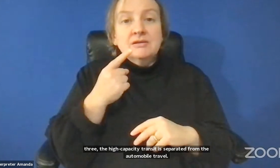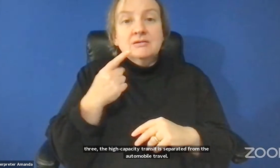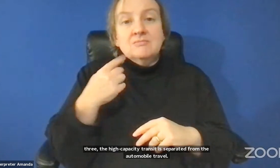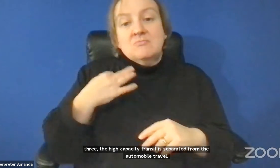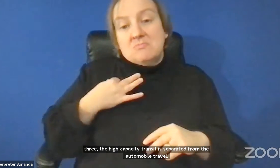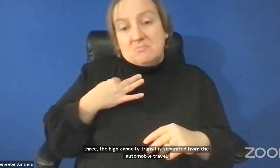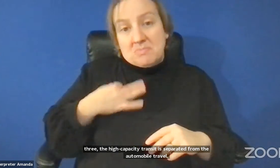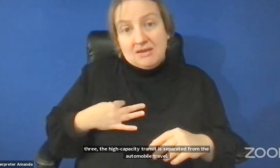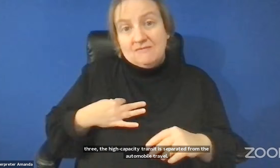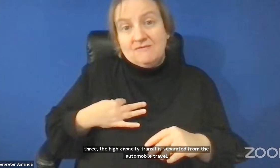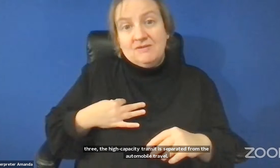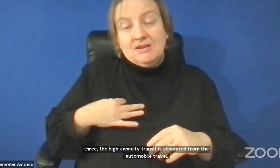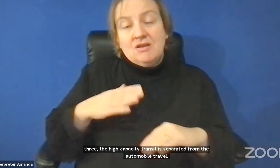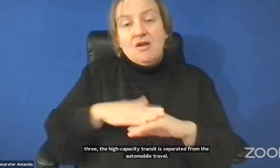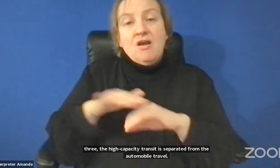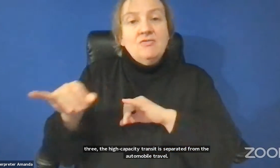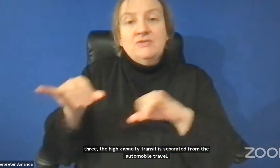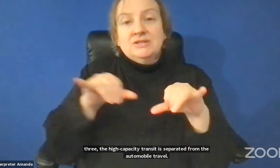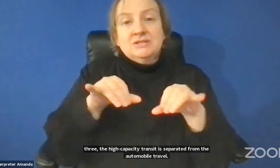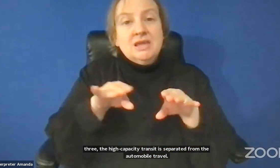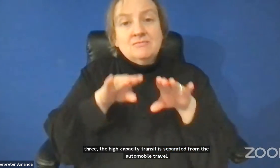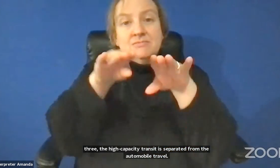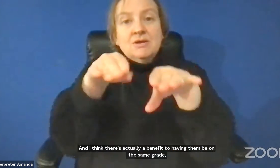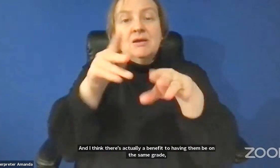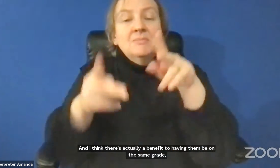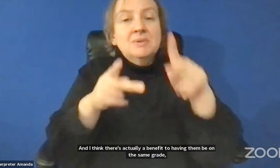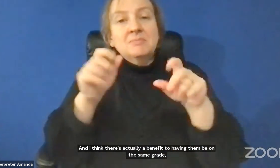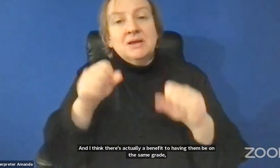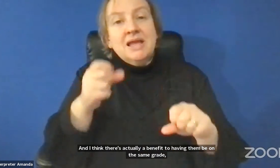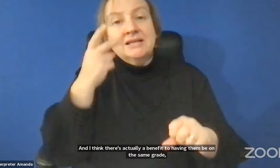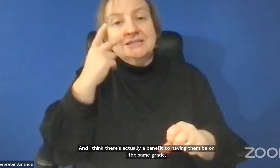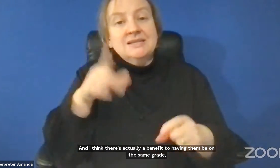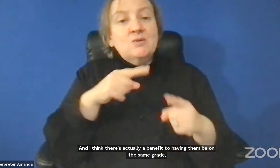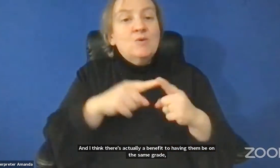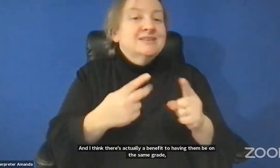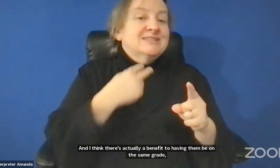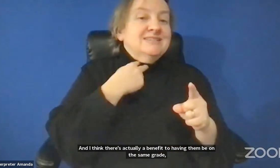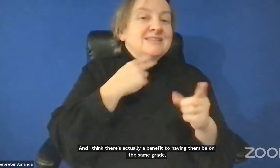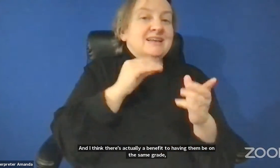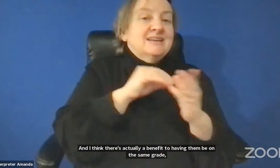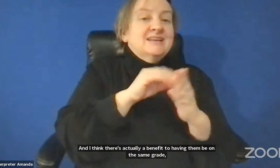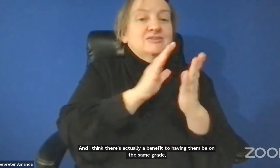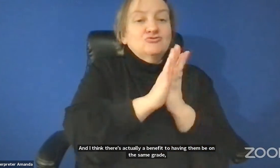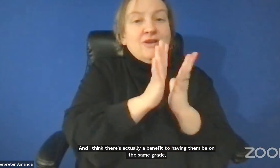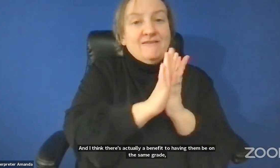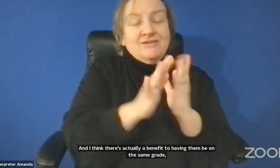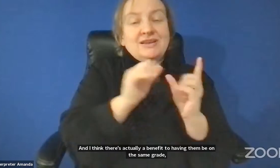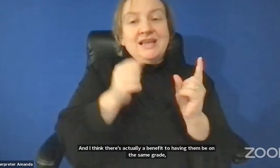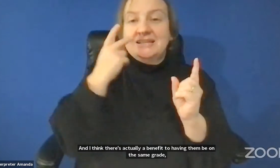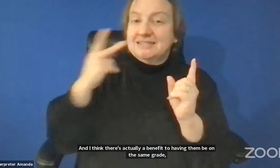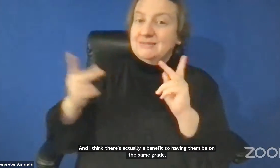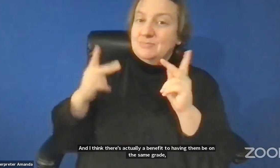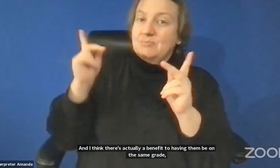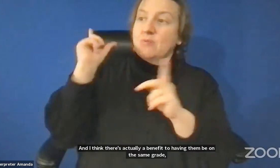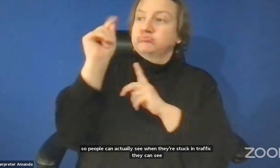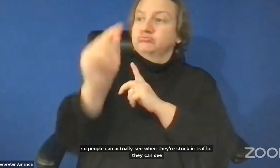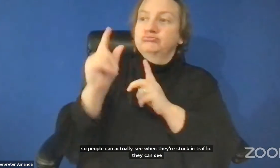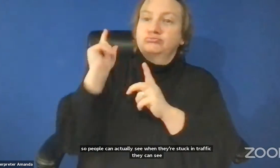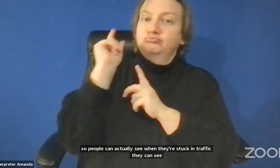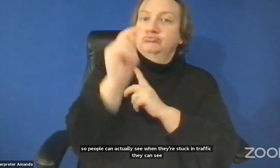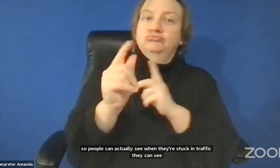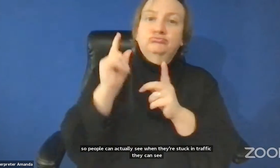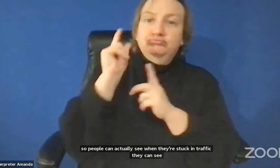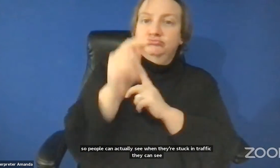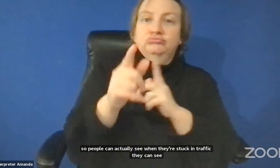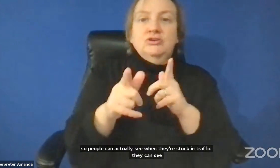to having them be on the same grade so that people can actually see when they're stuck in traffic, they can see people on the high capacity transit moving past